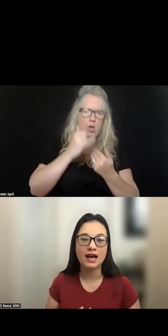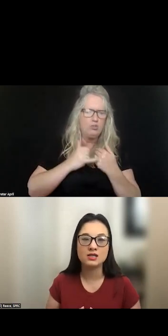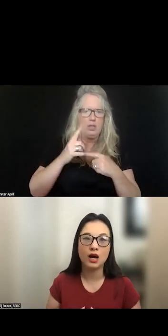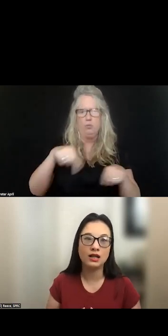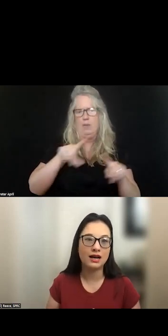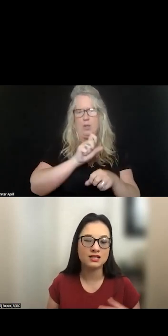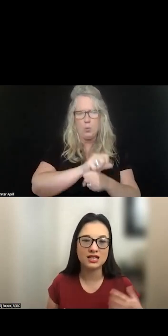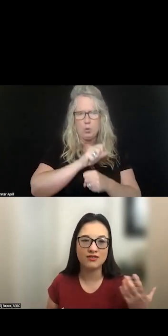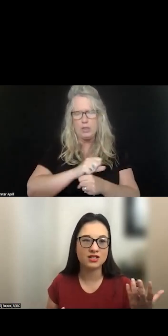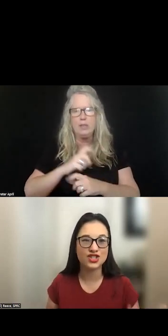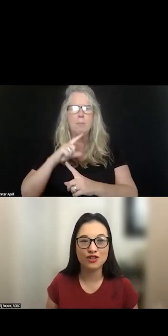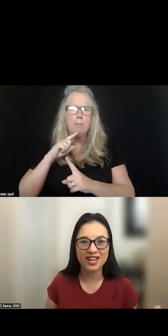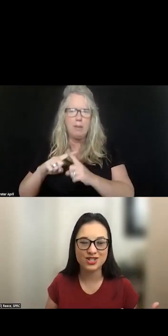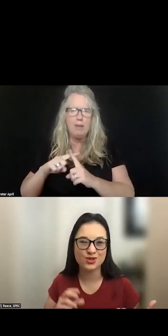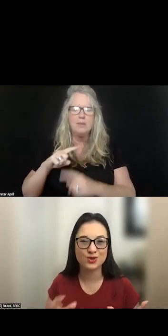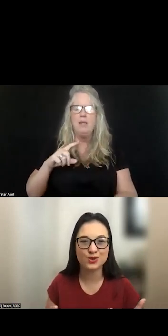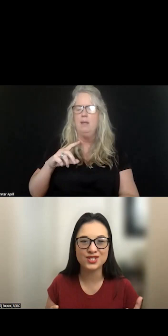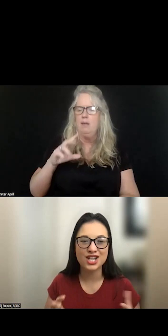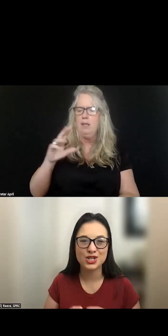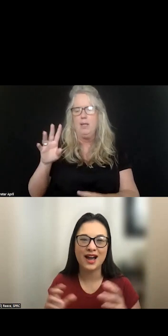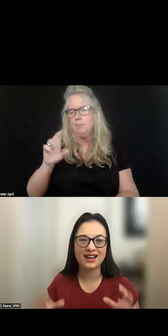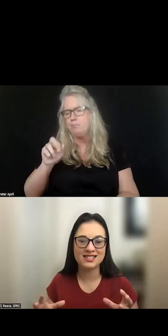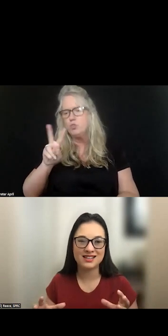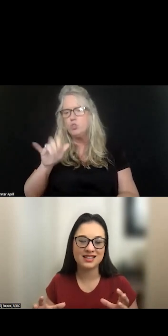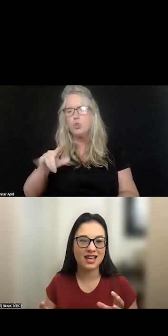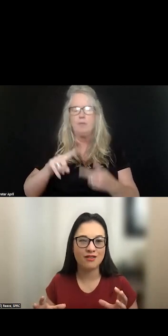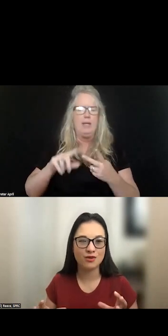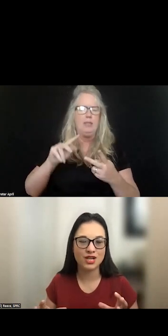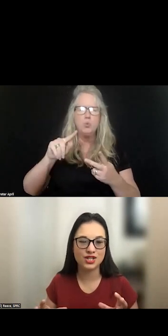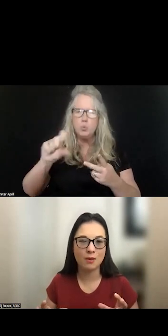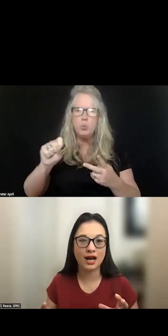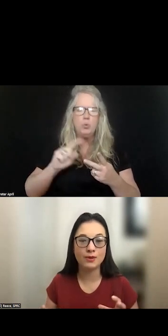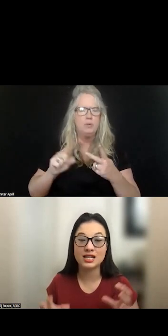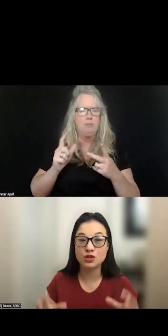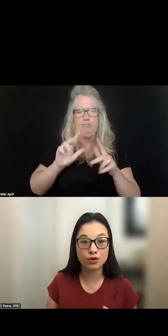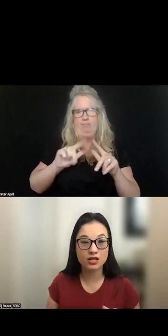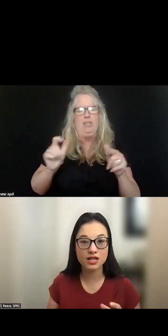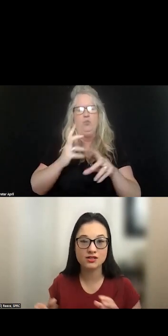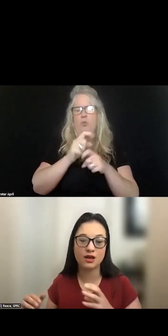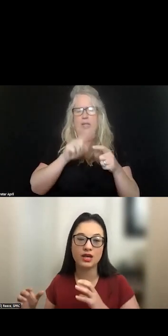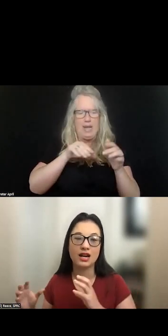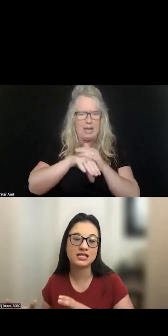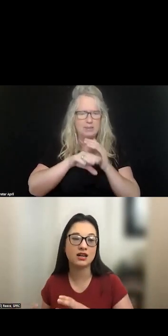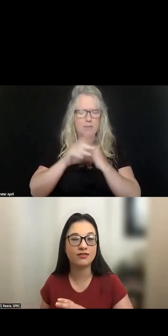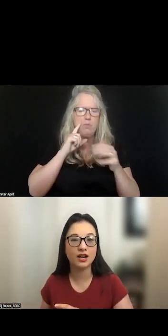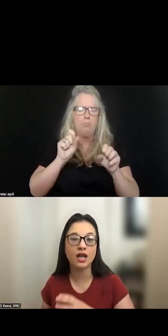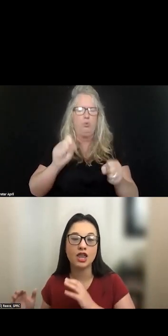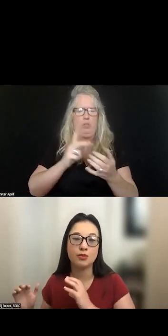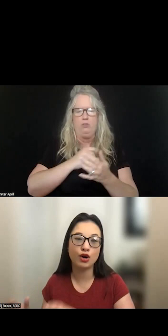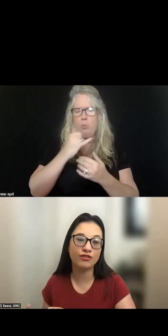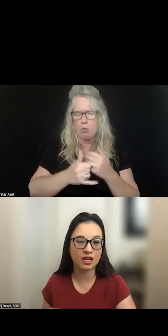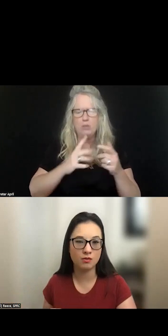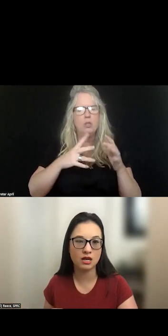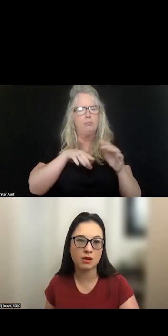on, as well as even surveys or tools to access and get information about potential projects so that we can identify